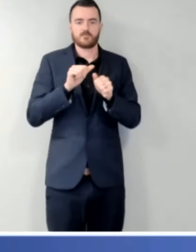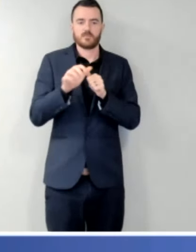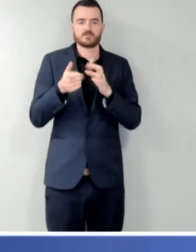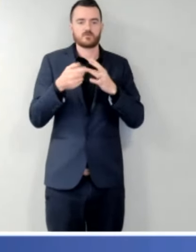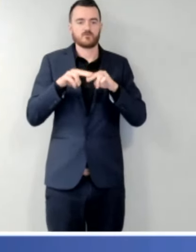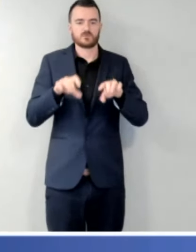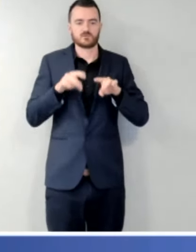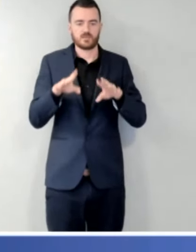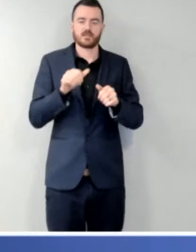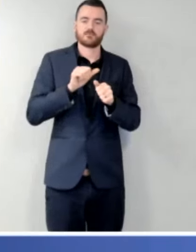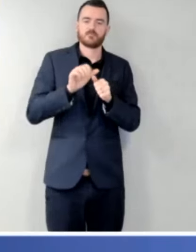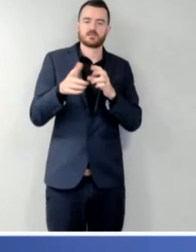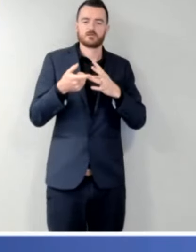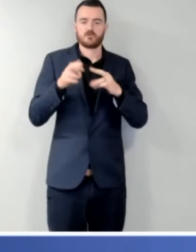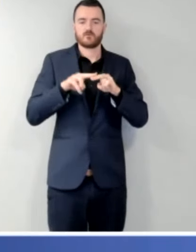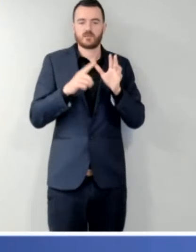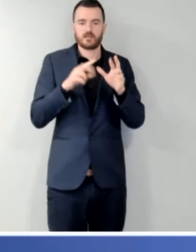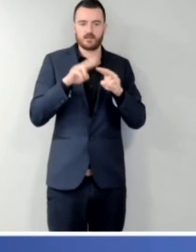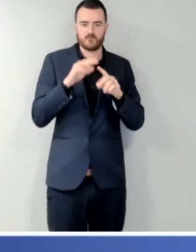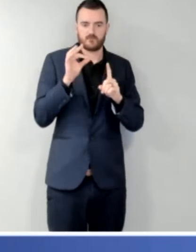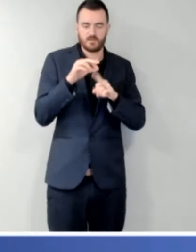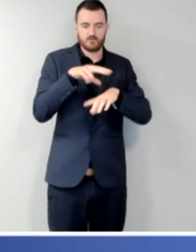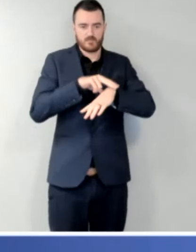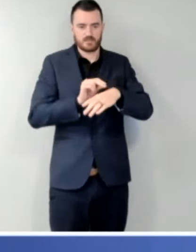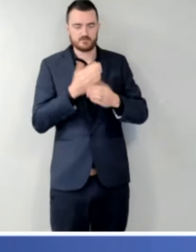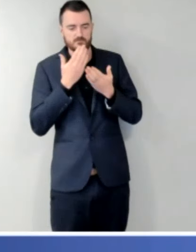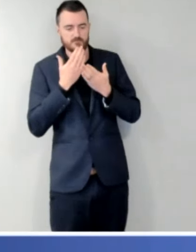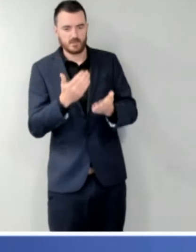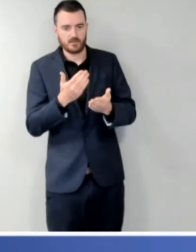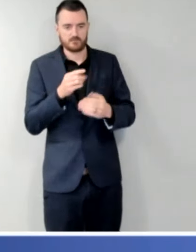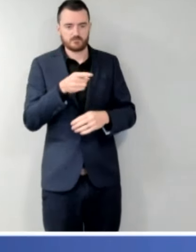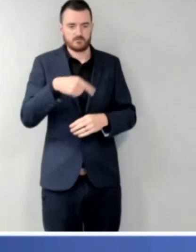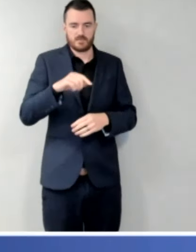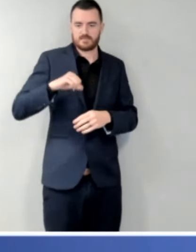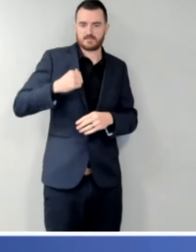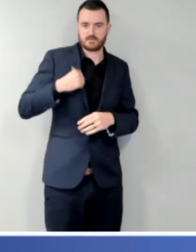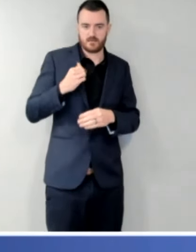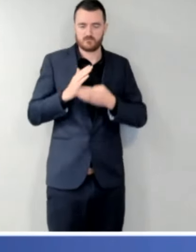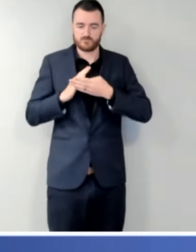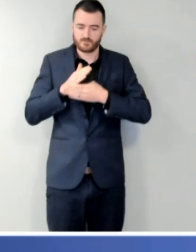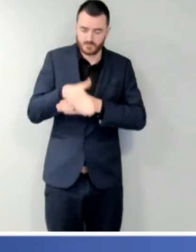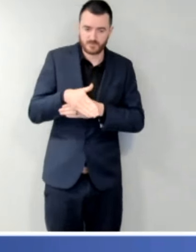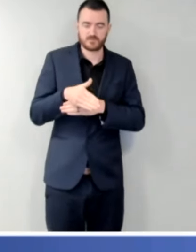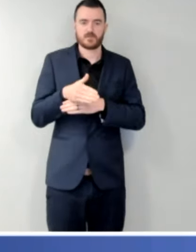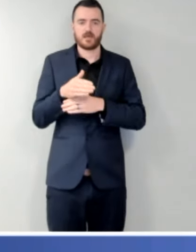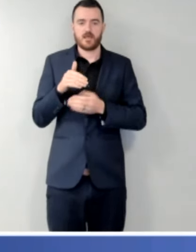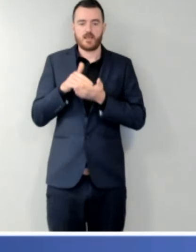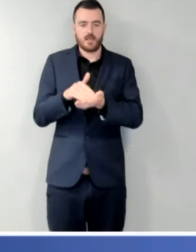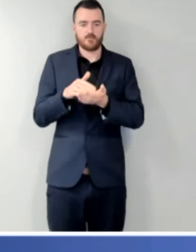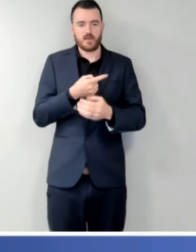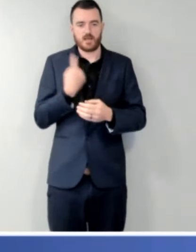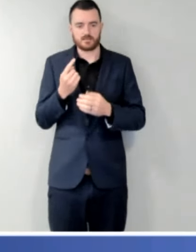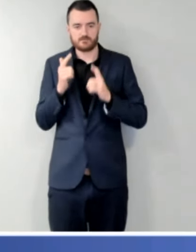AFP. I thank the officials who worked tirelessly to get our members to the crash site and supported us through